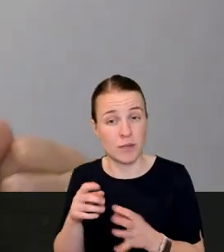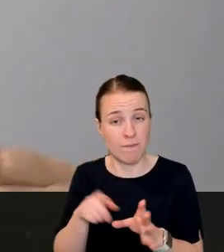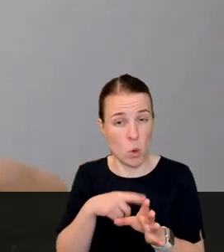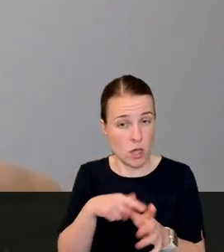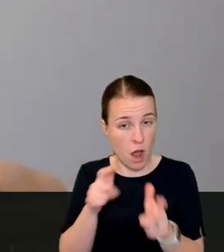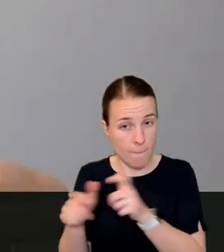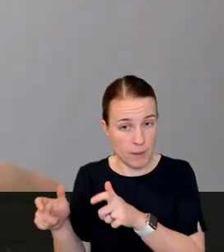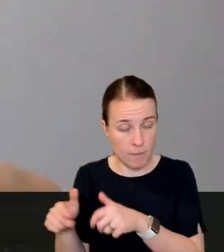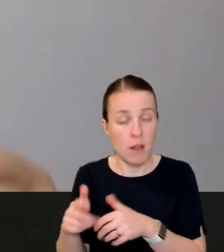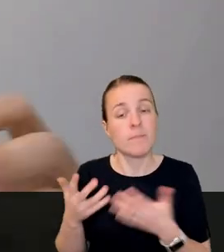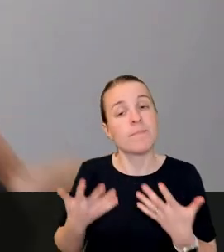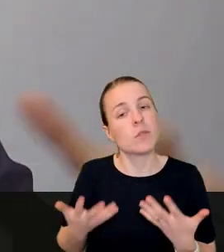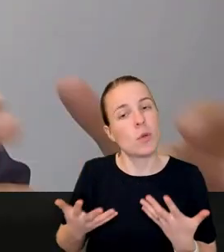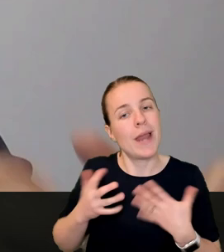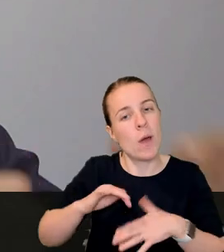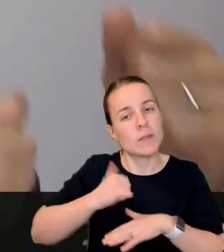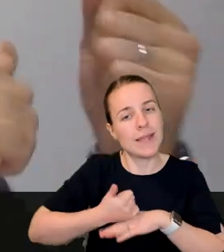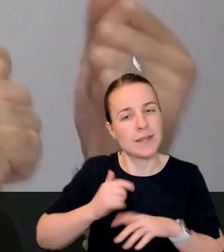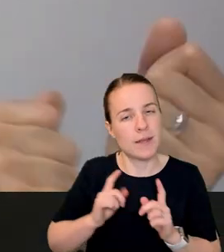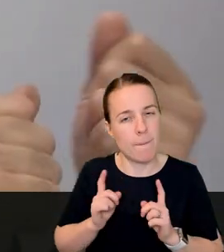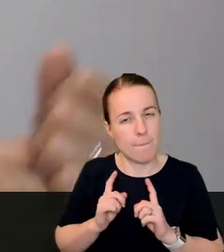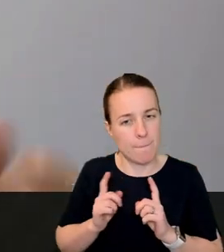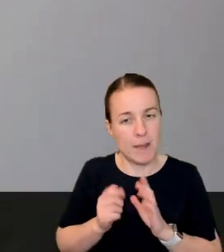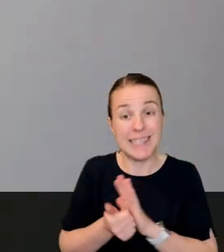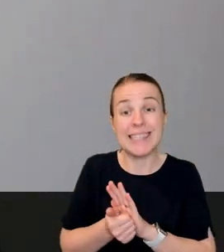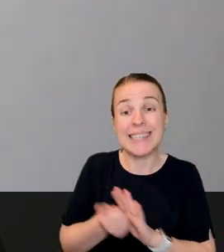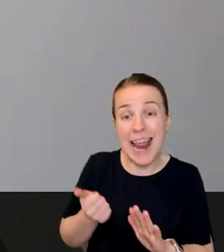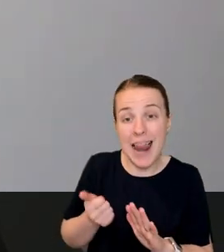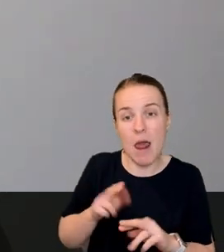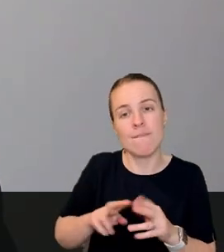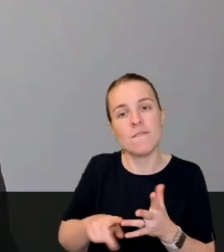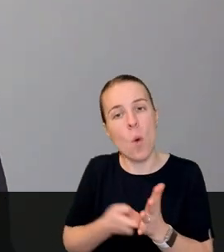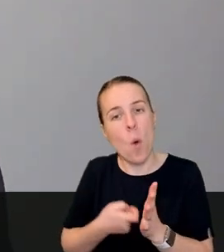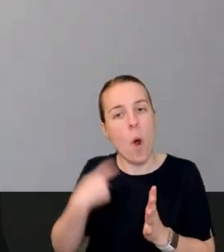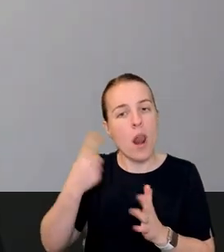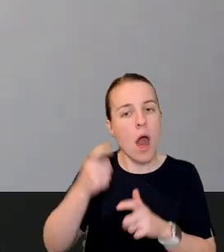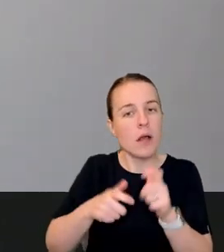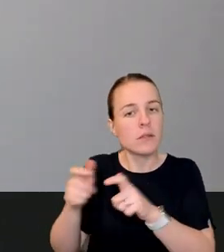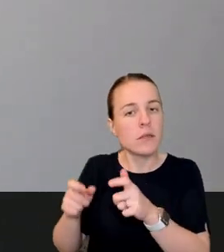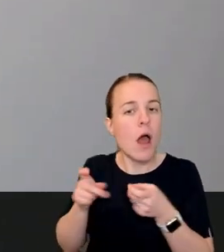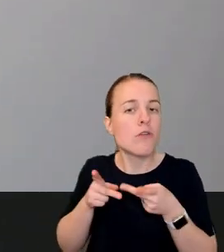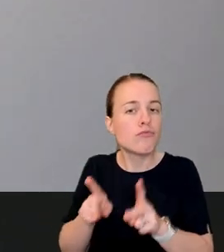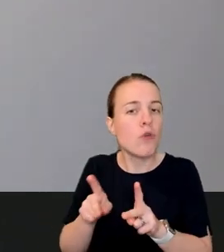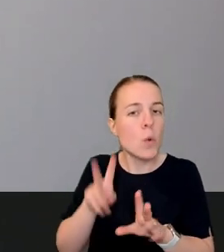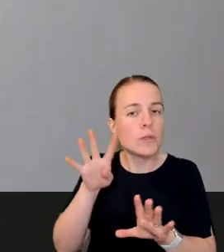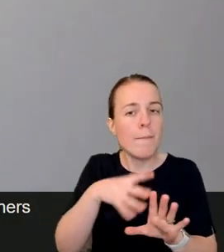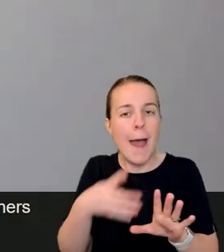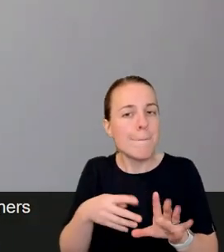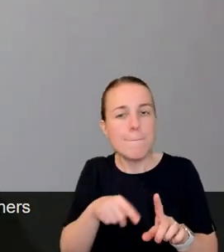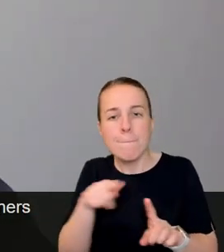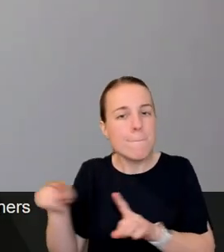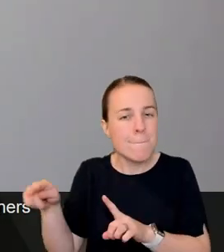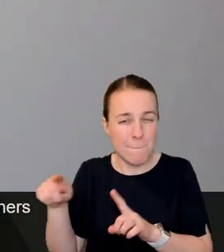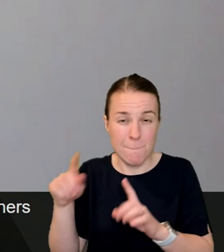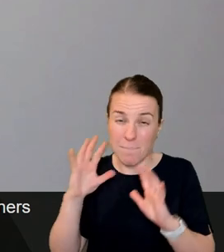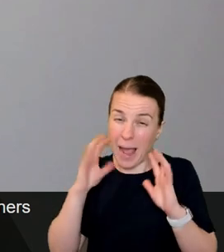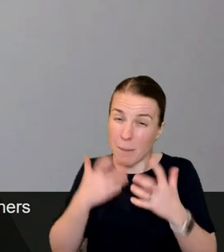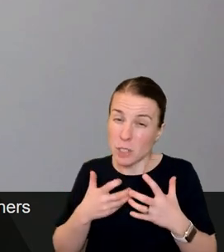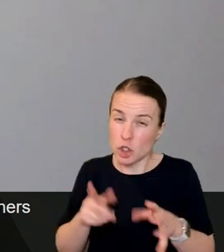have set up now a Skills for Londoners roadmap, because I'm particularly concerned about young Londoners. We've only